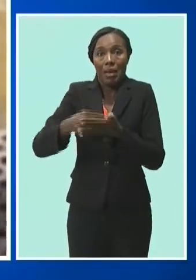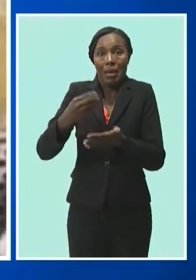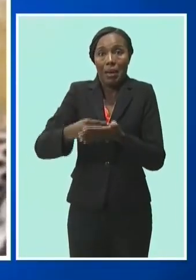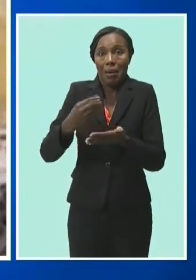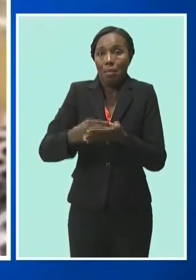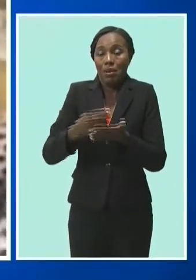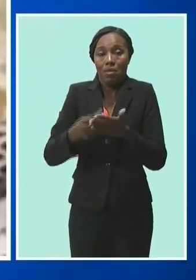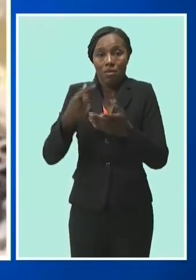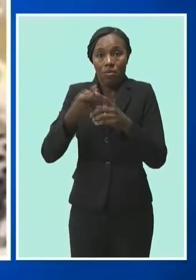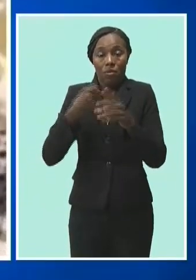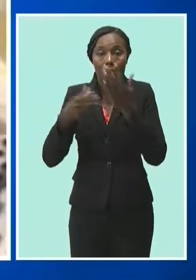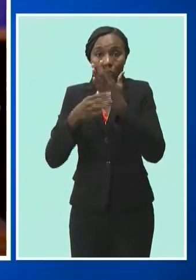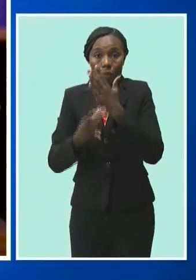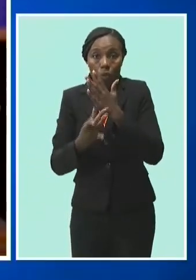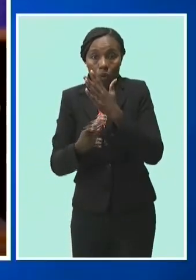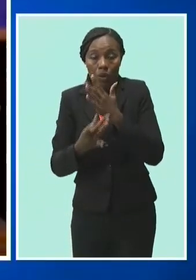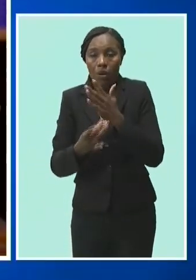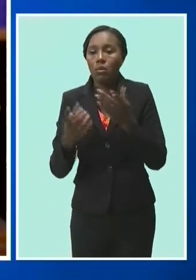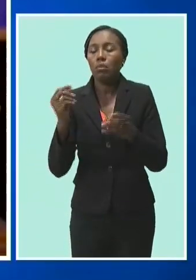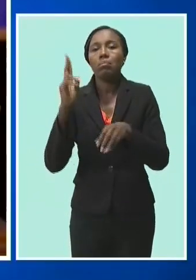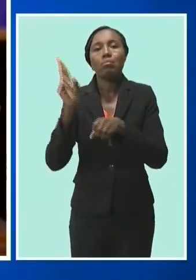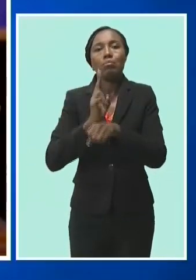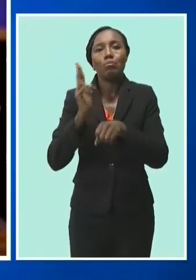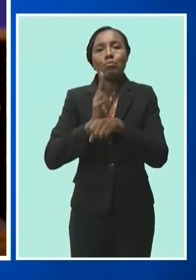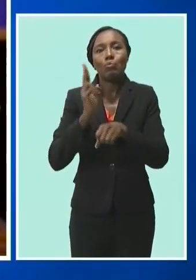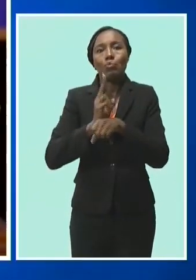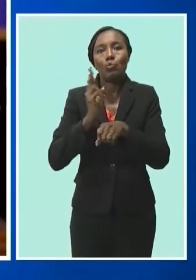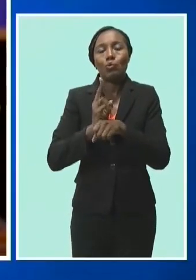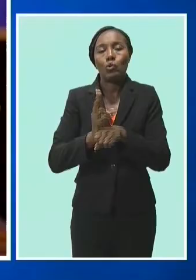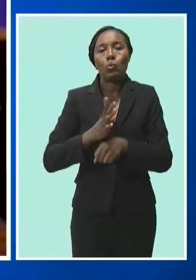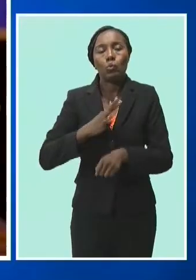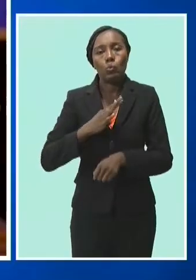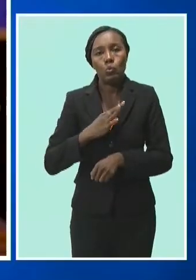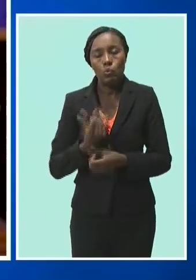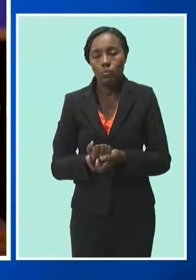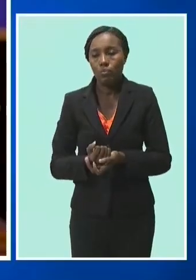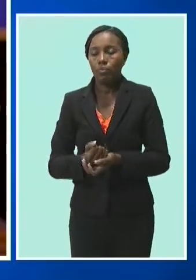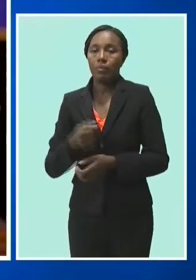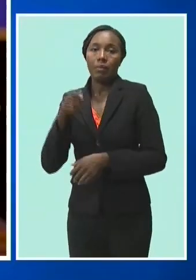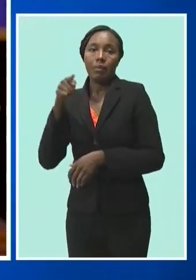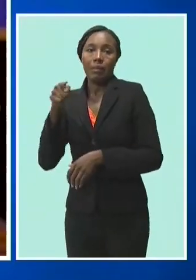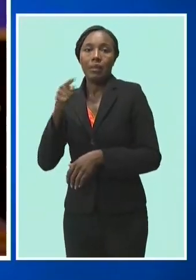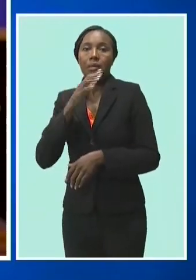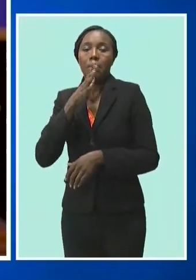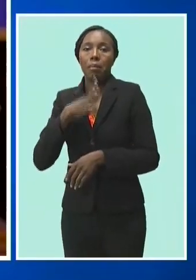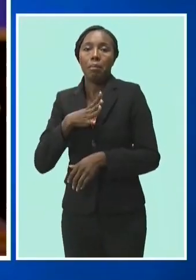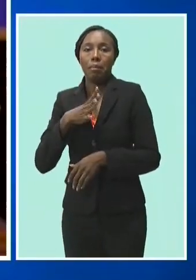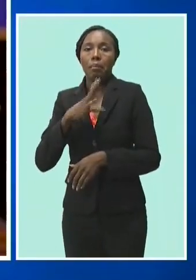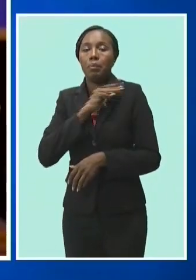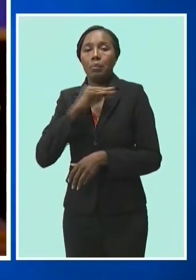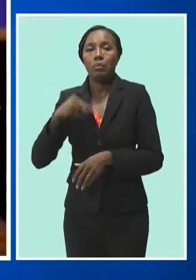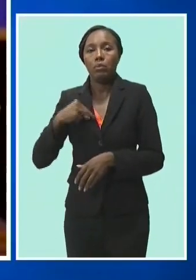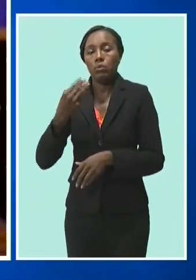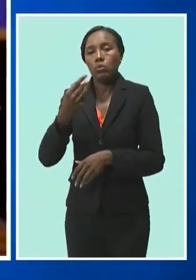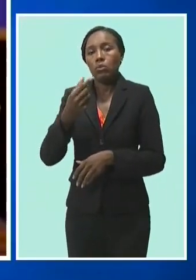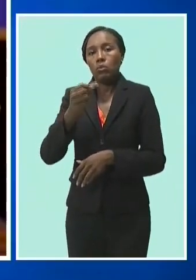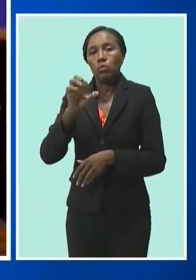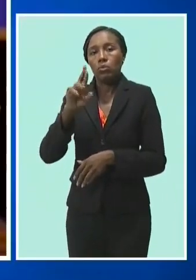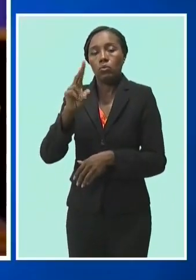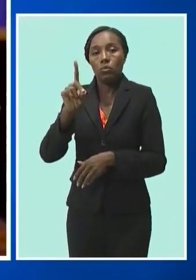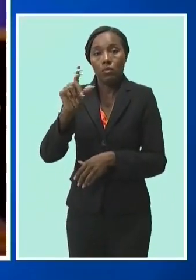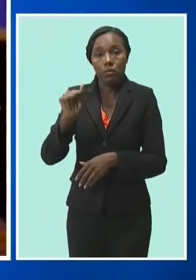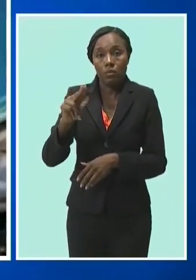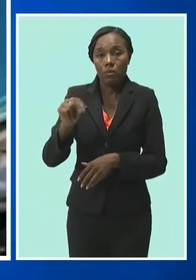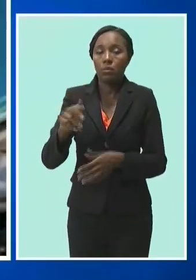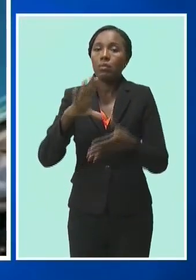an efficient and productive manner. This assurance is coming from the Minister of Finance, Winston Jordan, who posited that no money will be